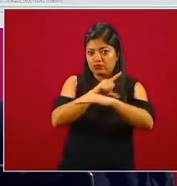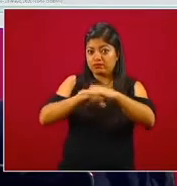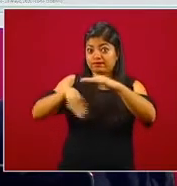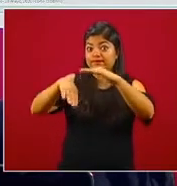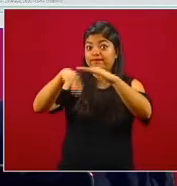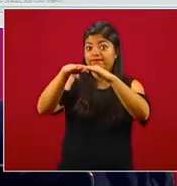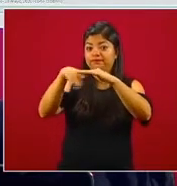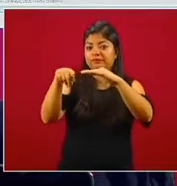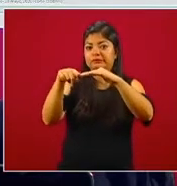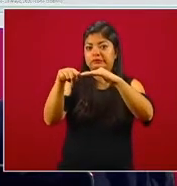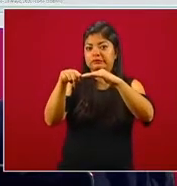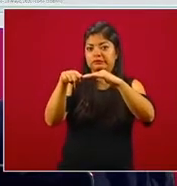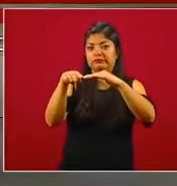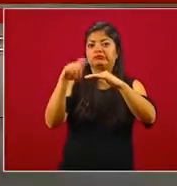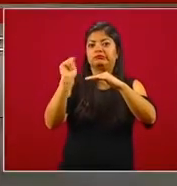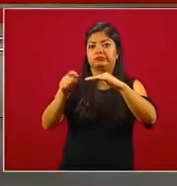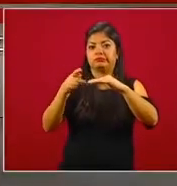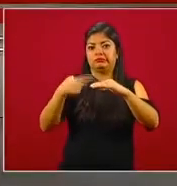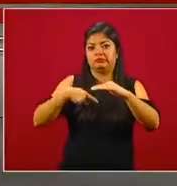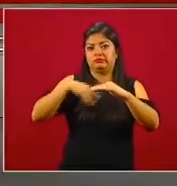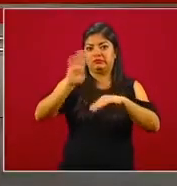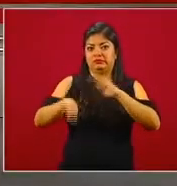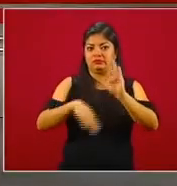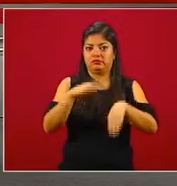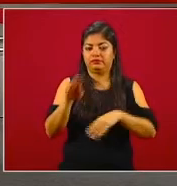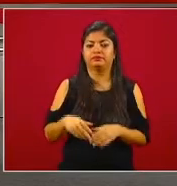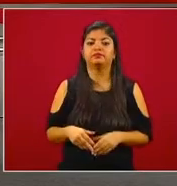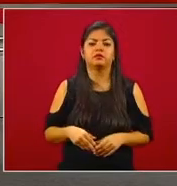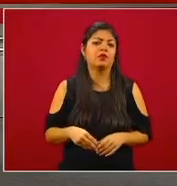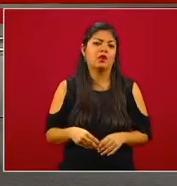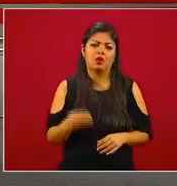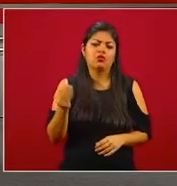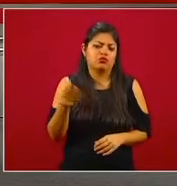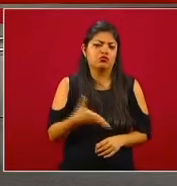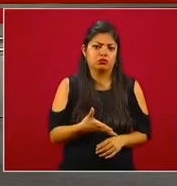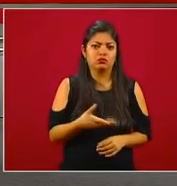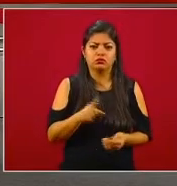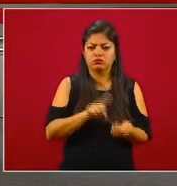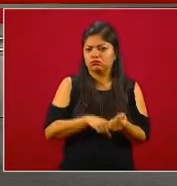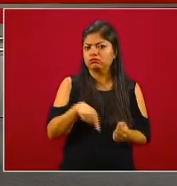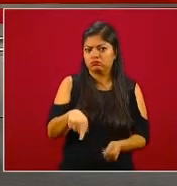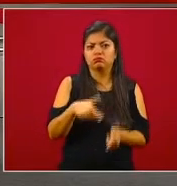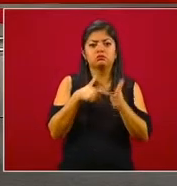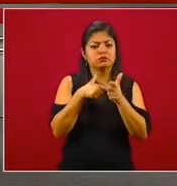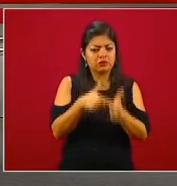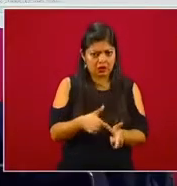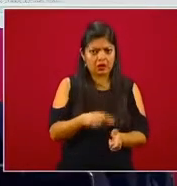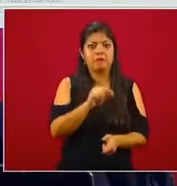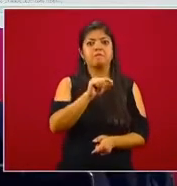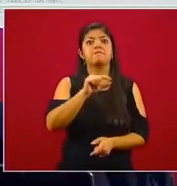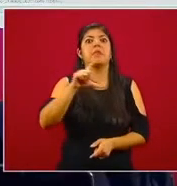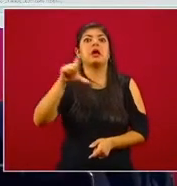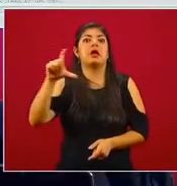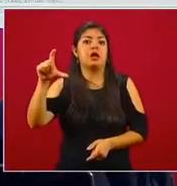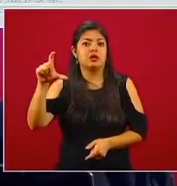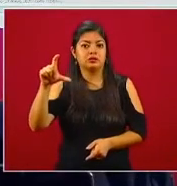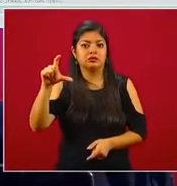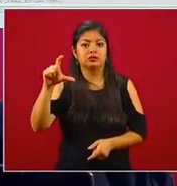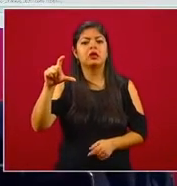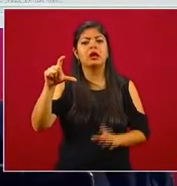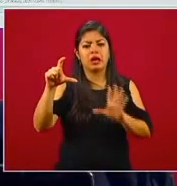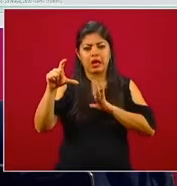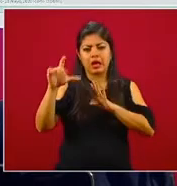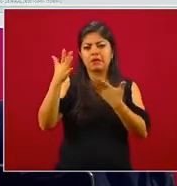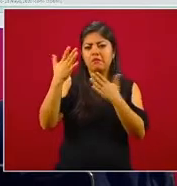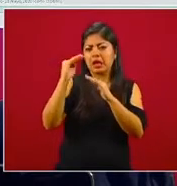we see máximo this de particular mortalidad. height, when De we have todos modos, es muy our claro highest que esto death sigue en peak, ascenso, aunque hay una parte un poco más plana